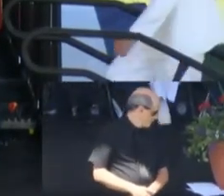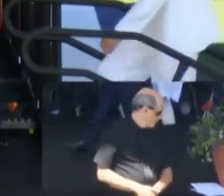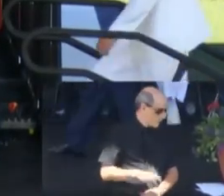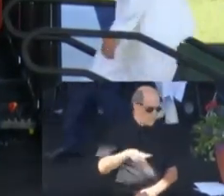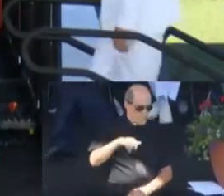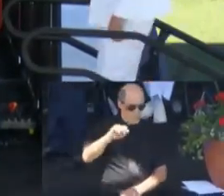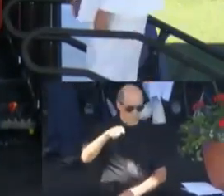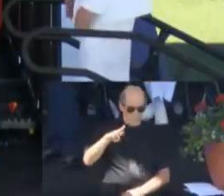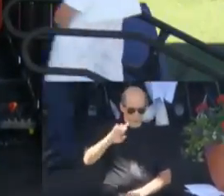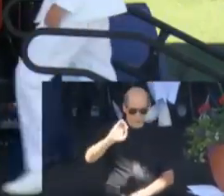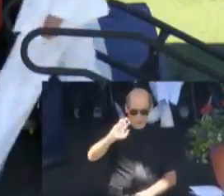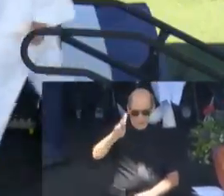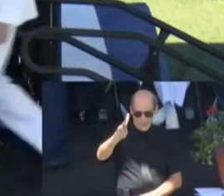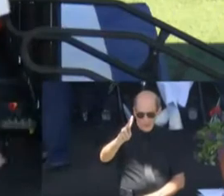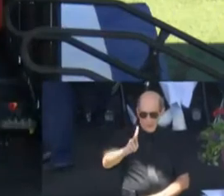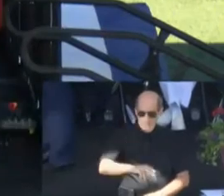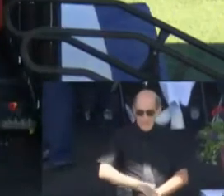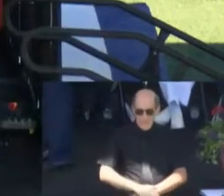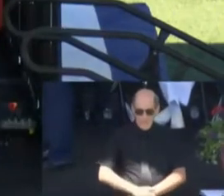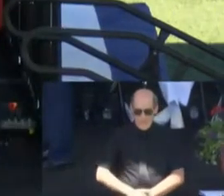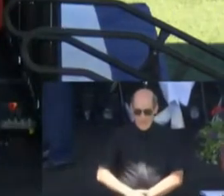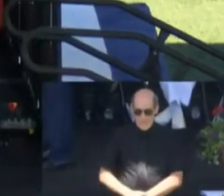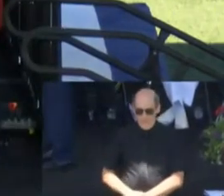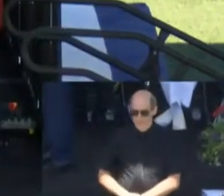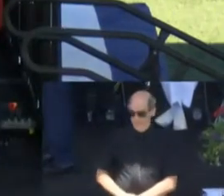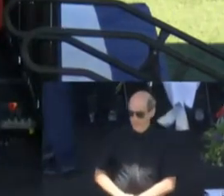Patrick Michael Cole.